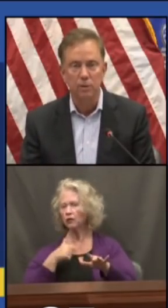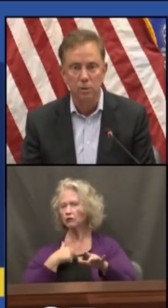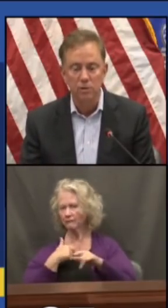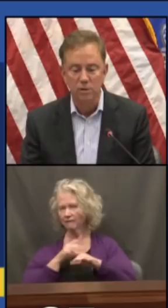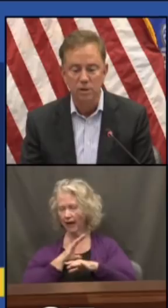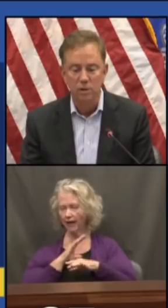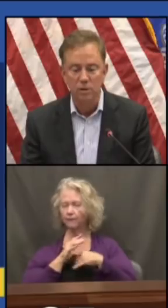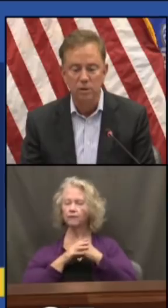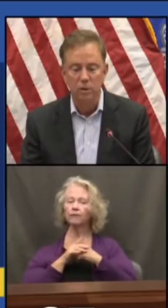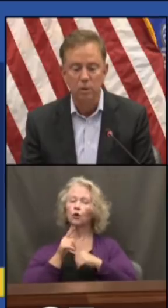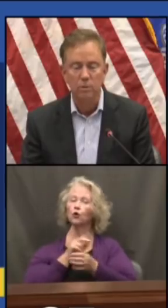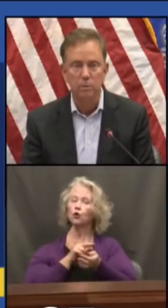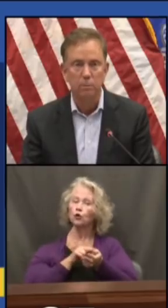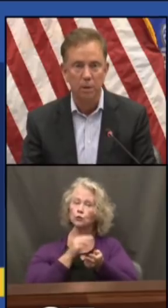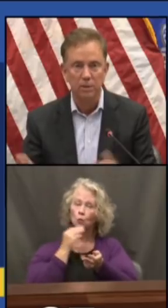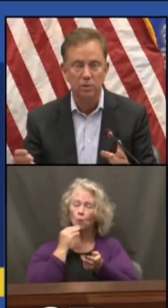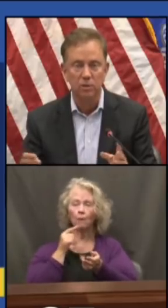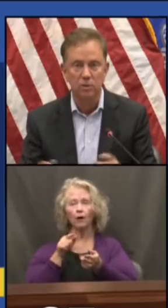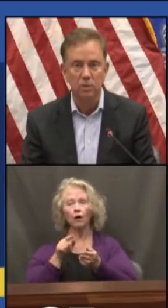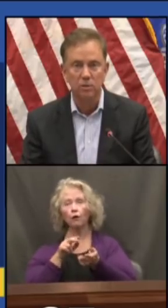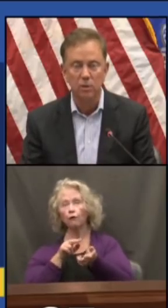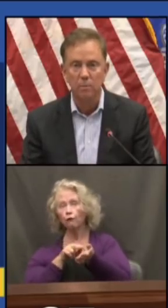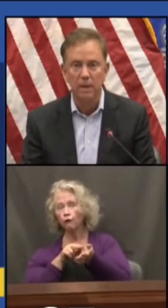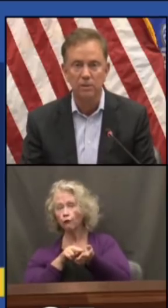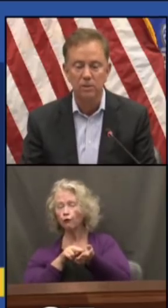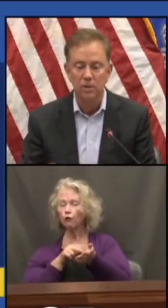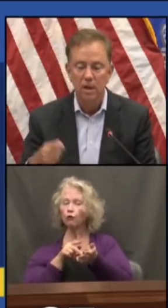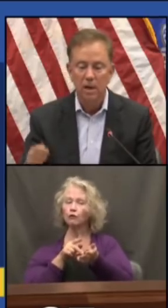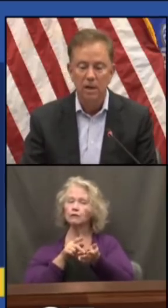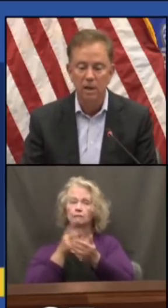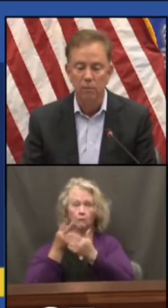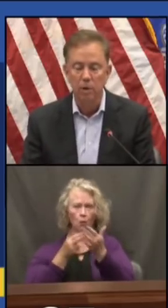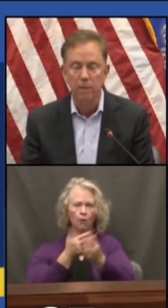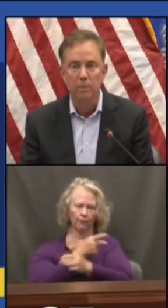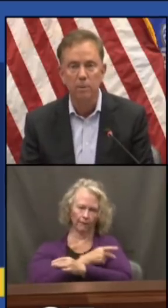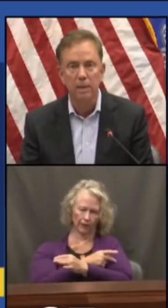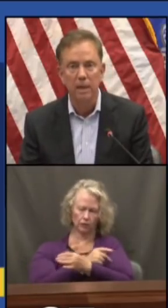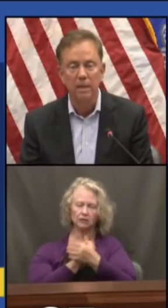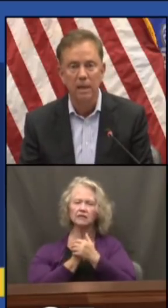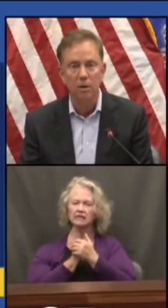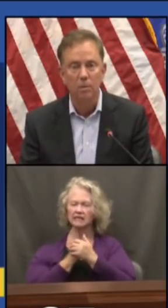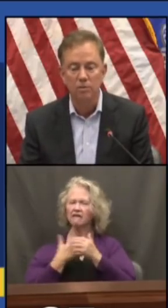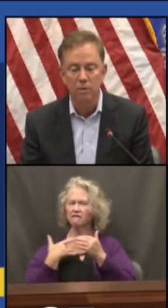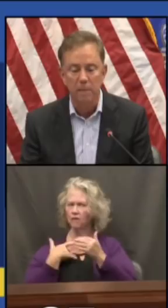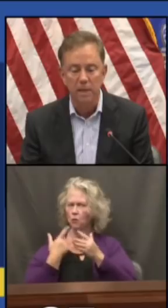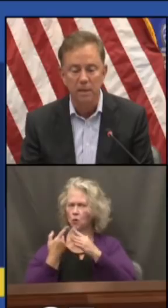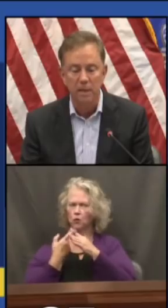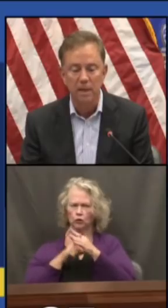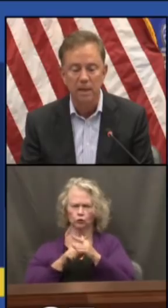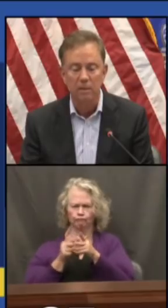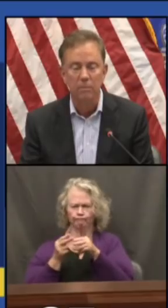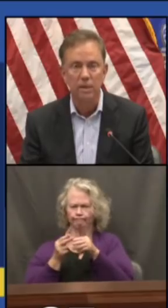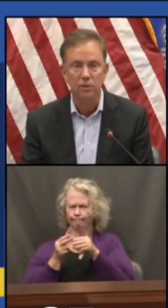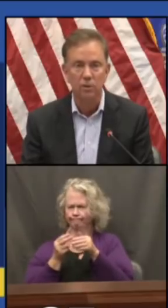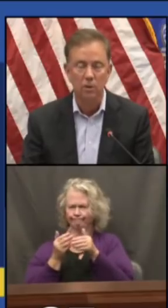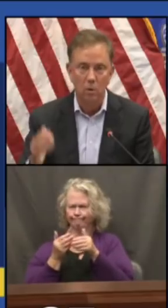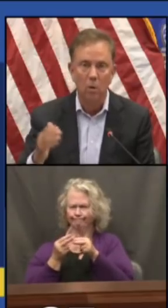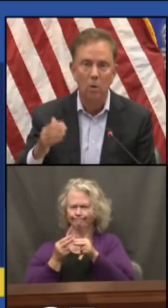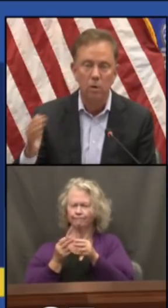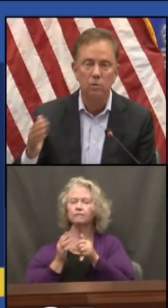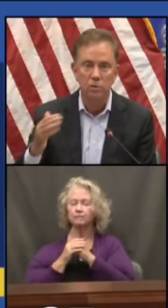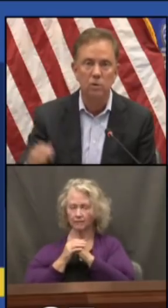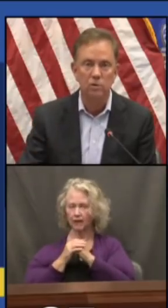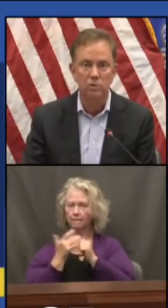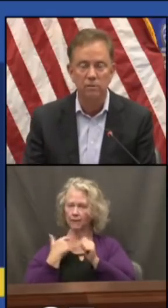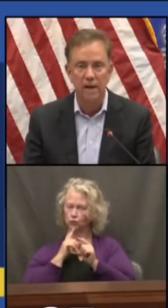especially for the nurses at the nursing homes, but plus also the patients, I think we're going to be able to begin that almost immediately now. Make sure that